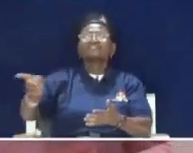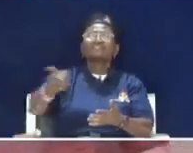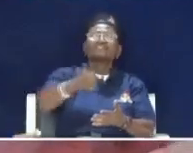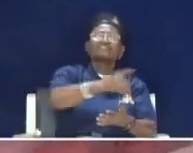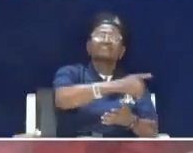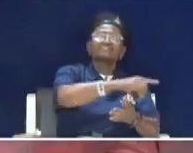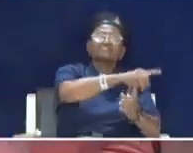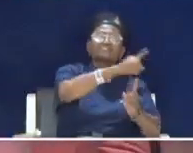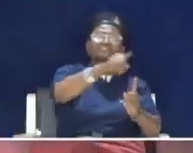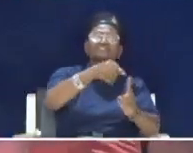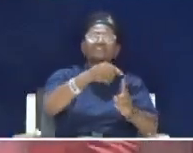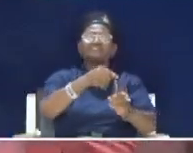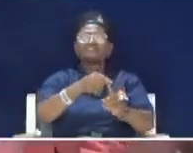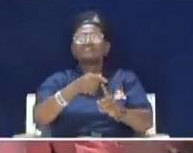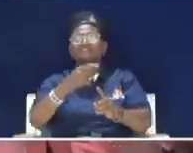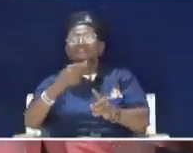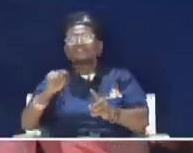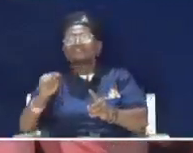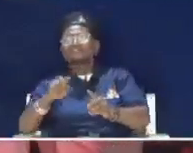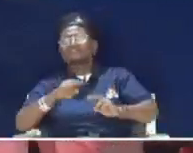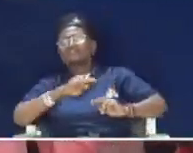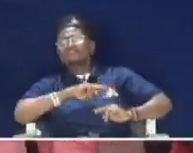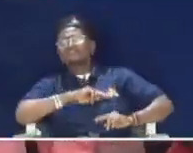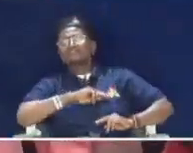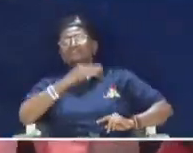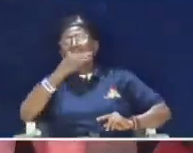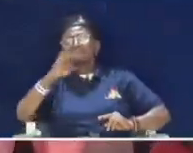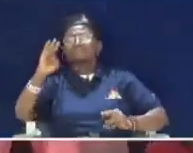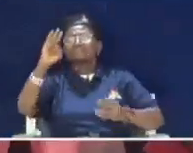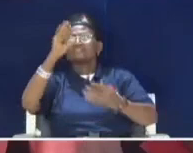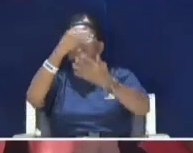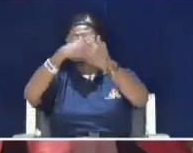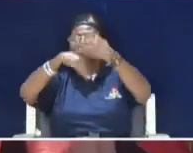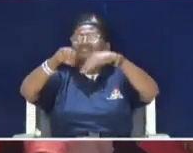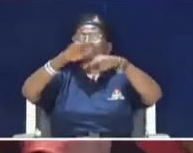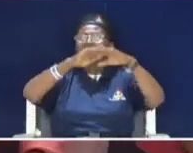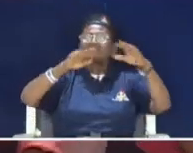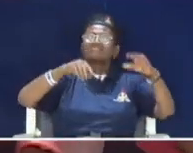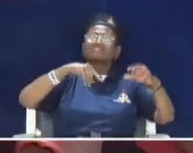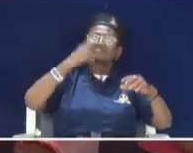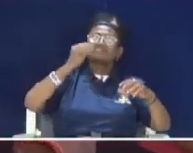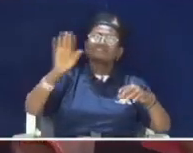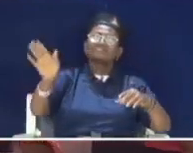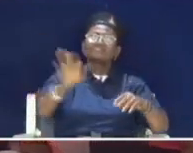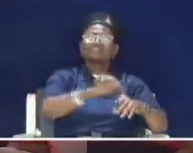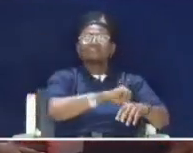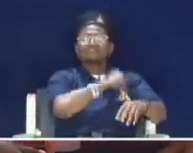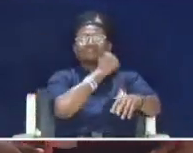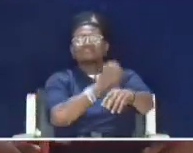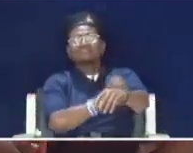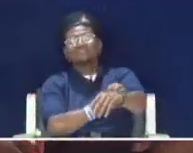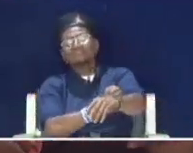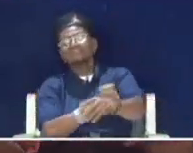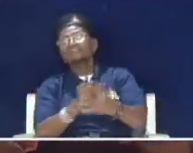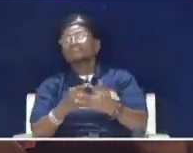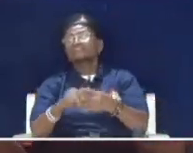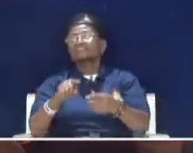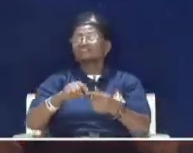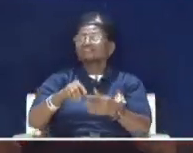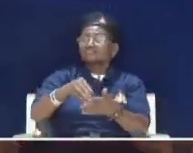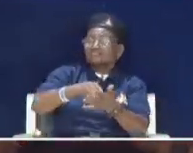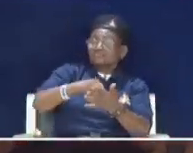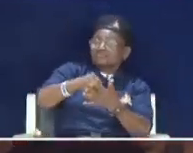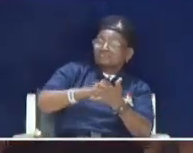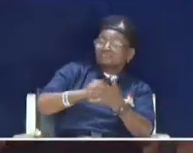When the host of hell assail and your strength begins to wane, he